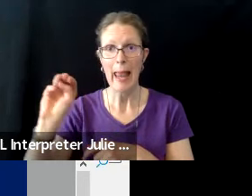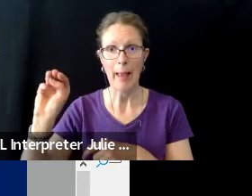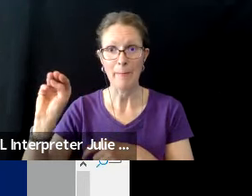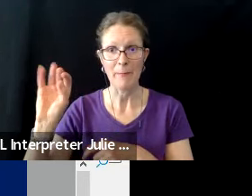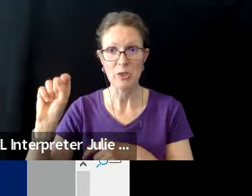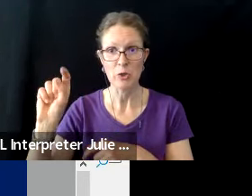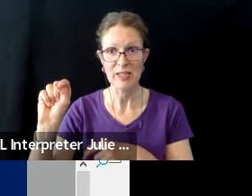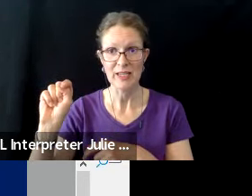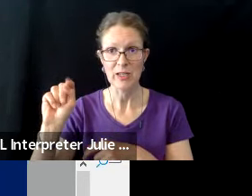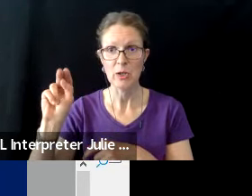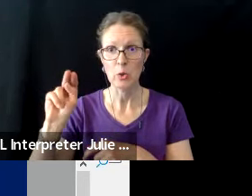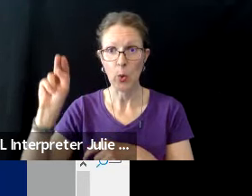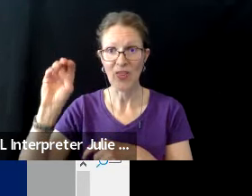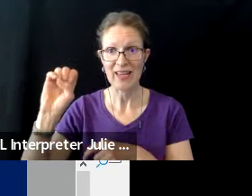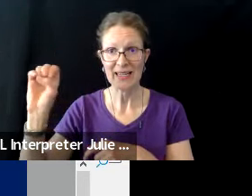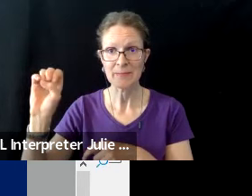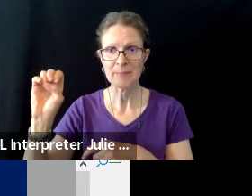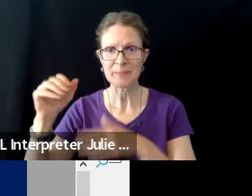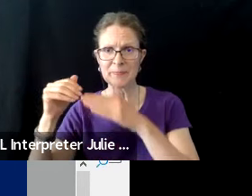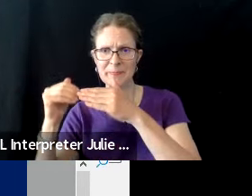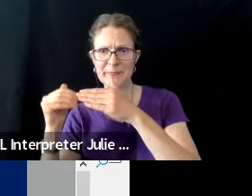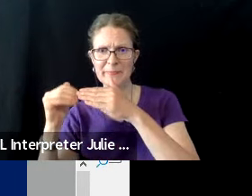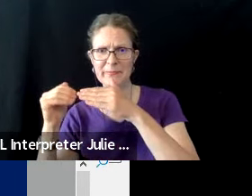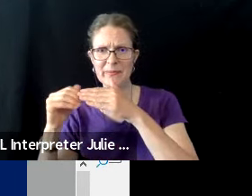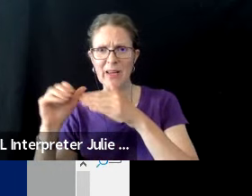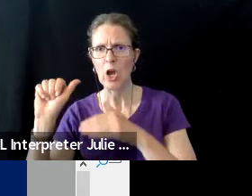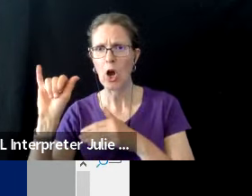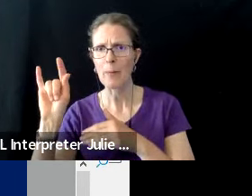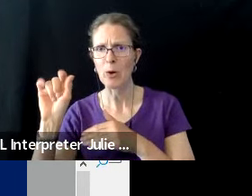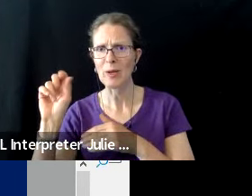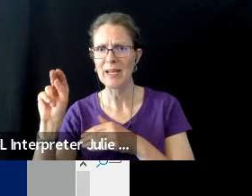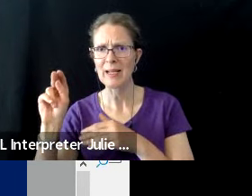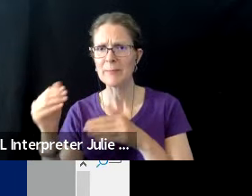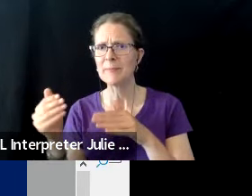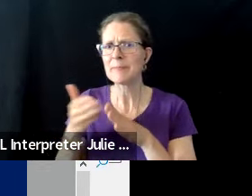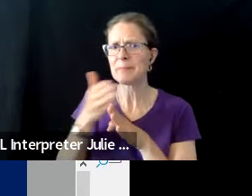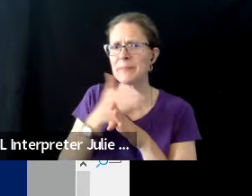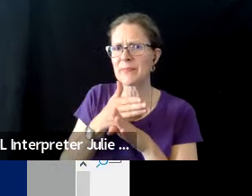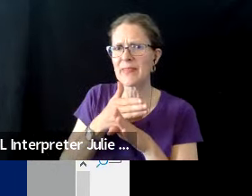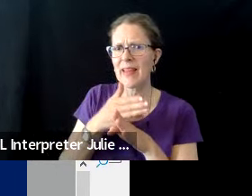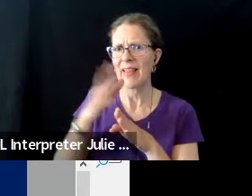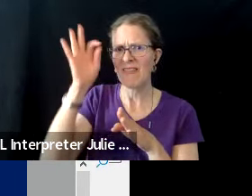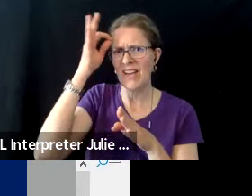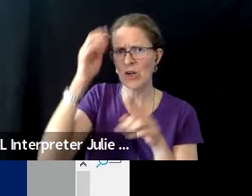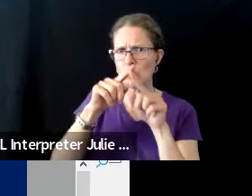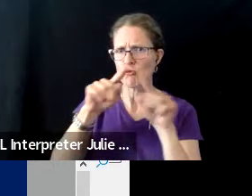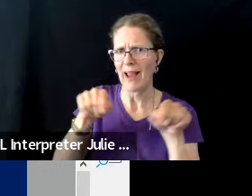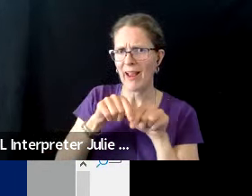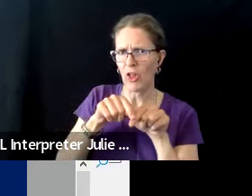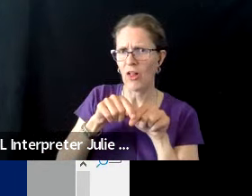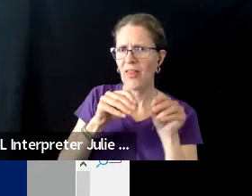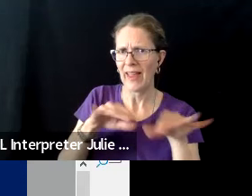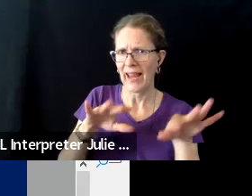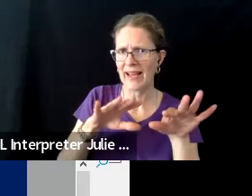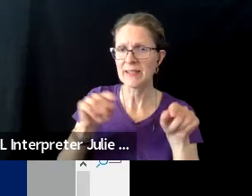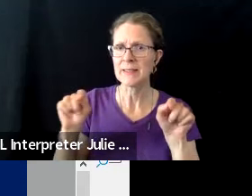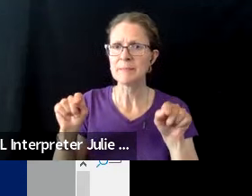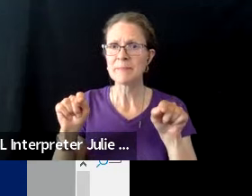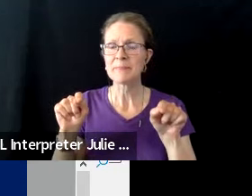of the Arboretum and adjacent to that federal kind of triangle land. And the project